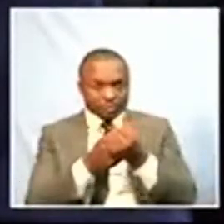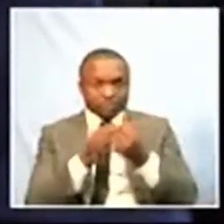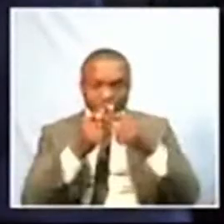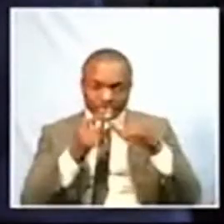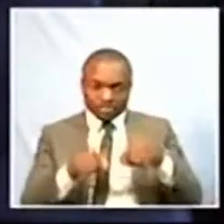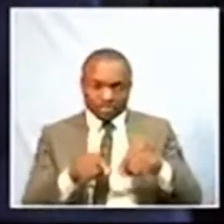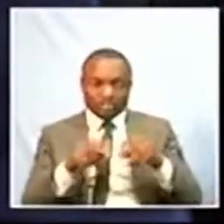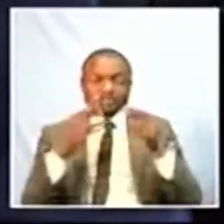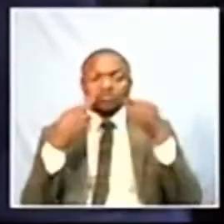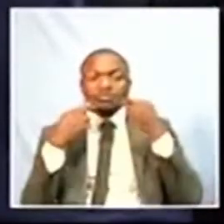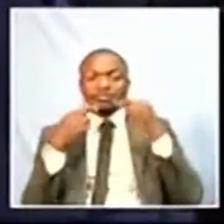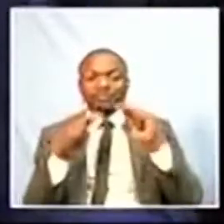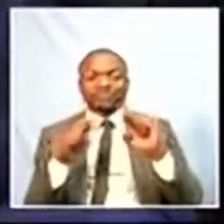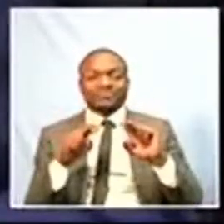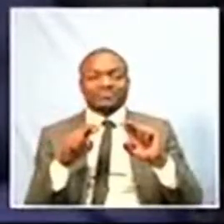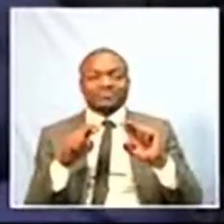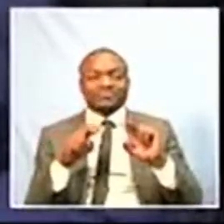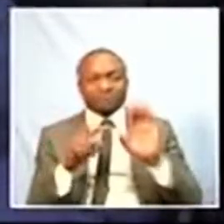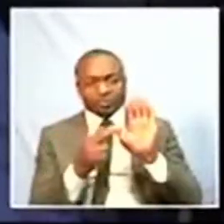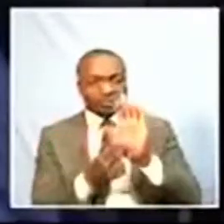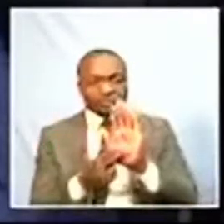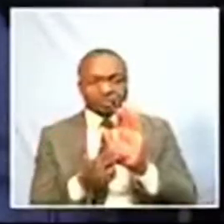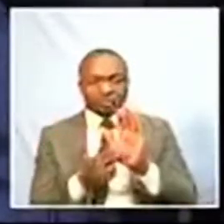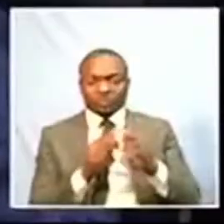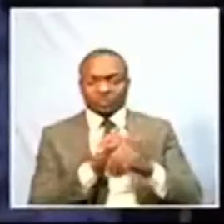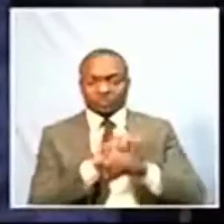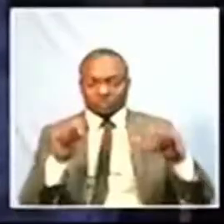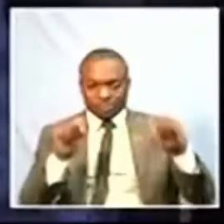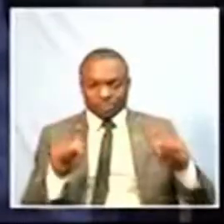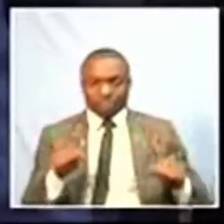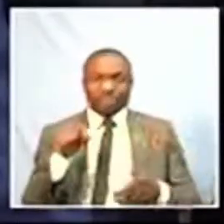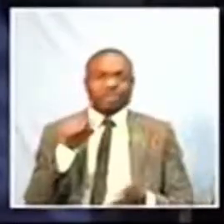the results as shown in the table below.